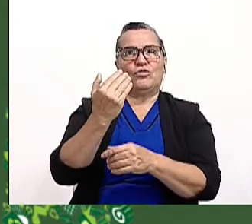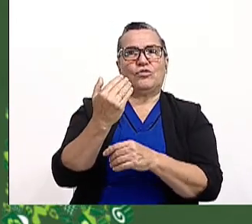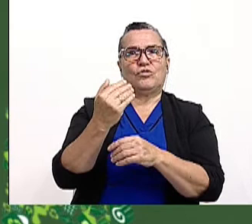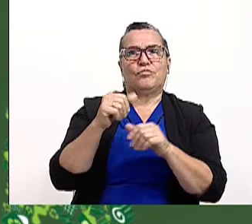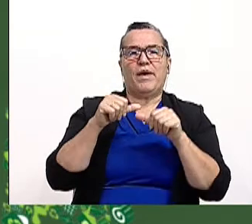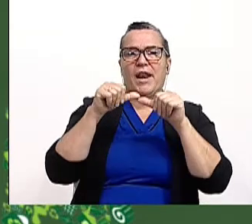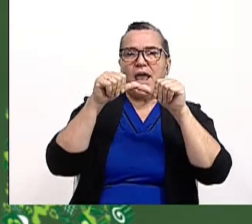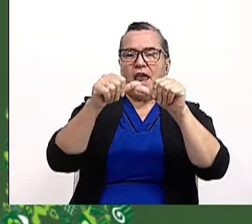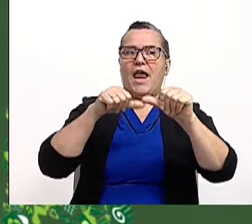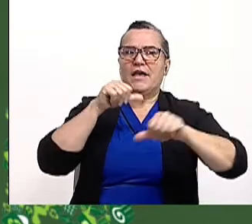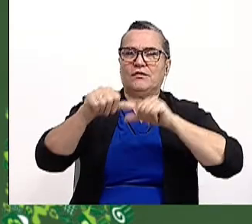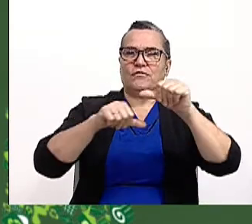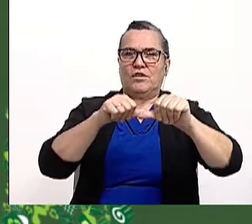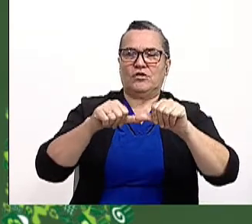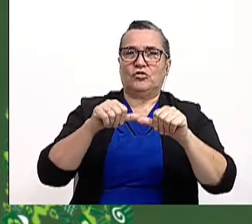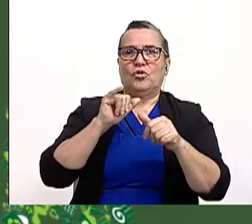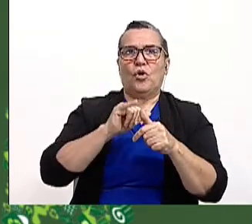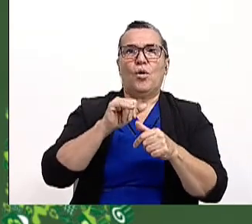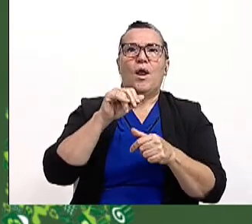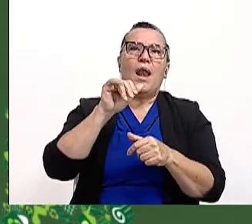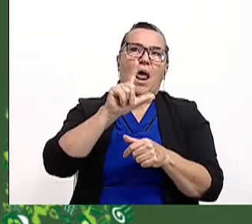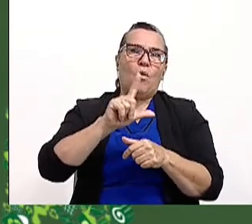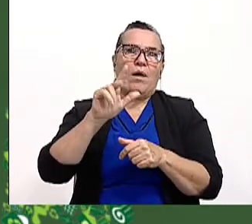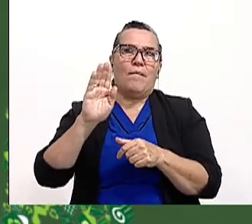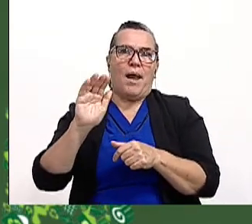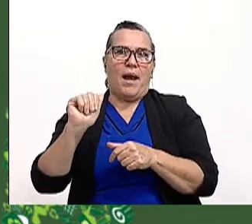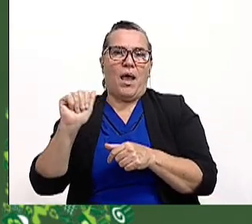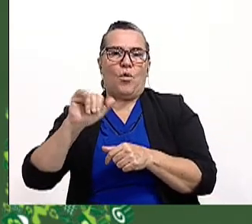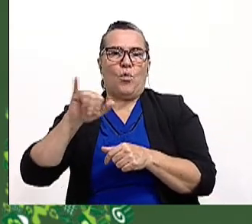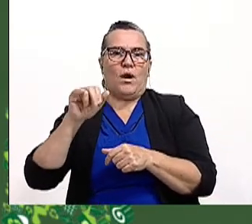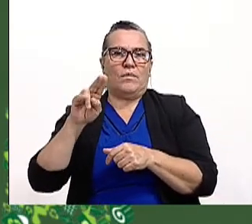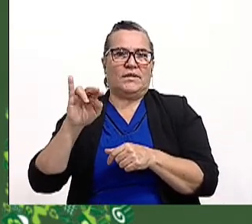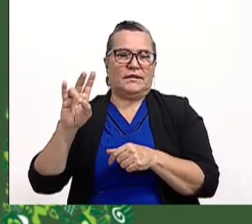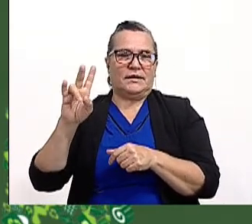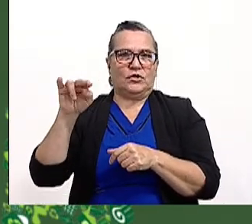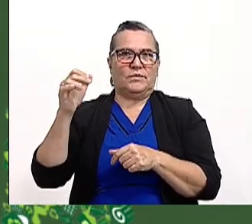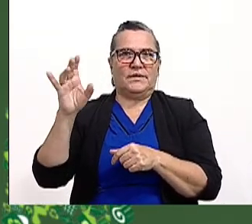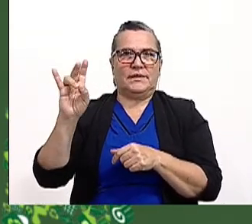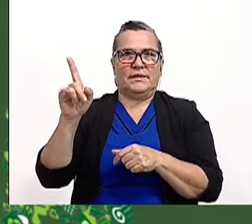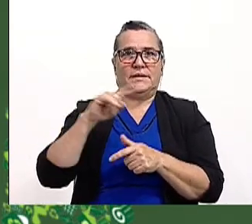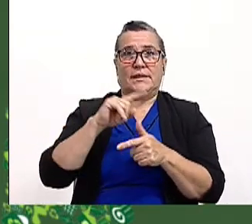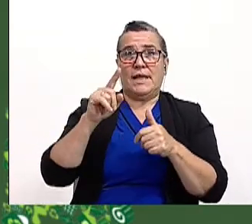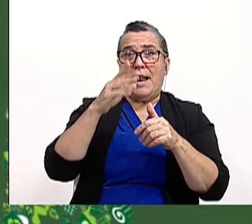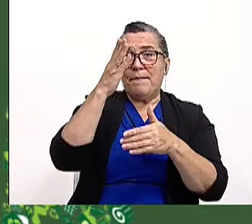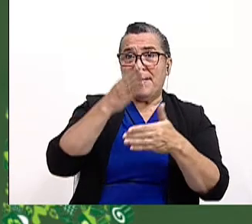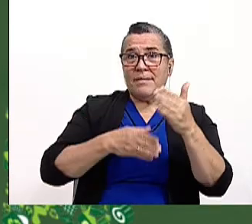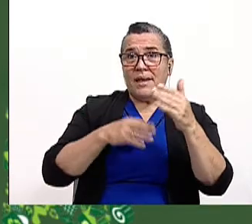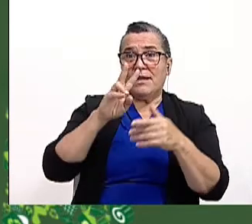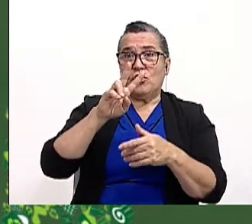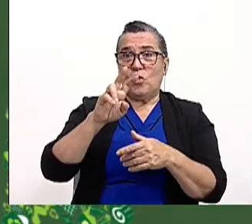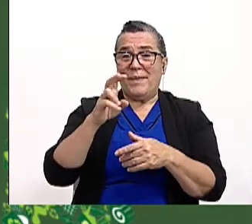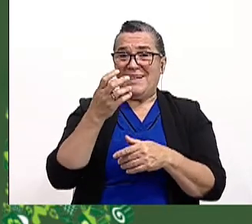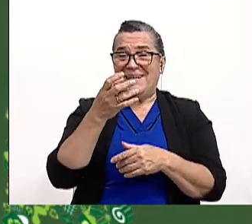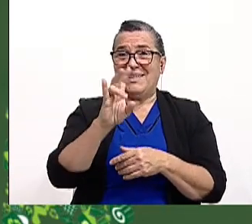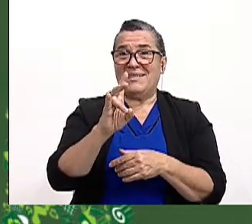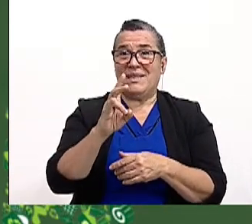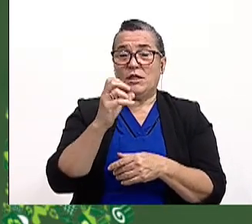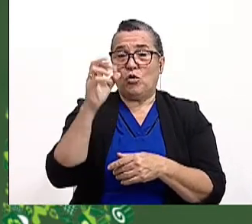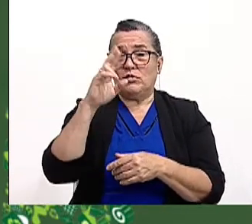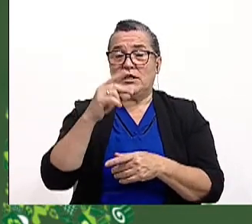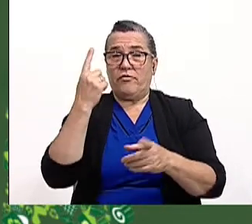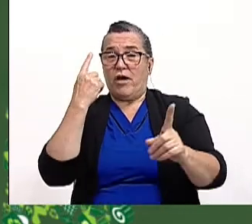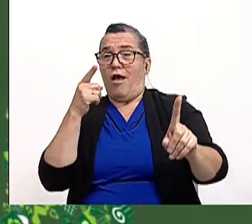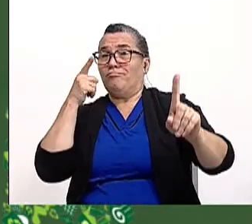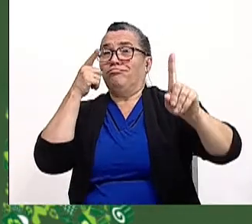July 26, 2017. In just the first half of 2017, Costa Rica has reached a